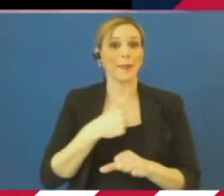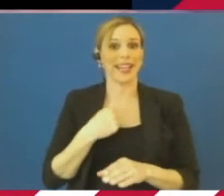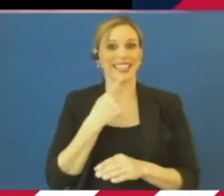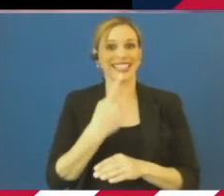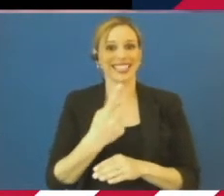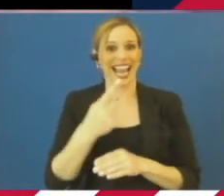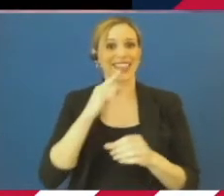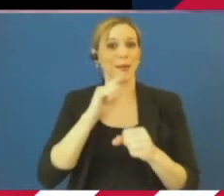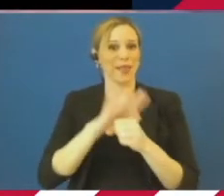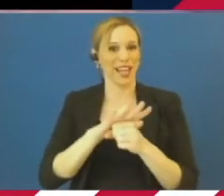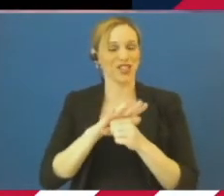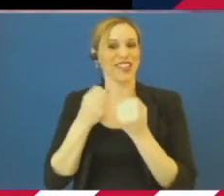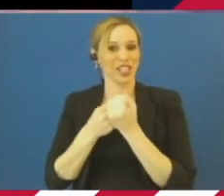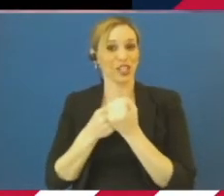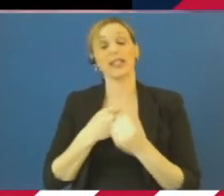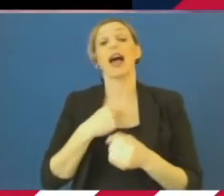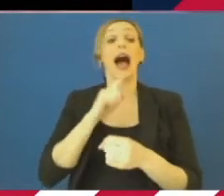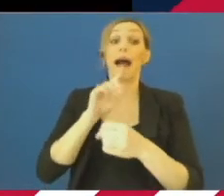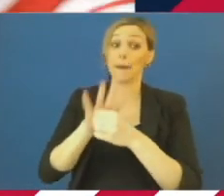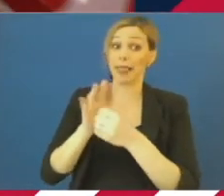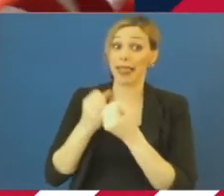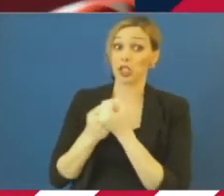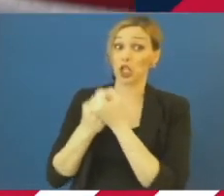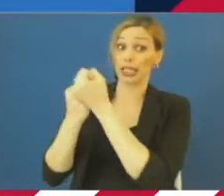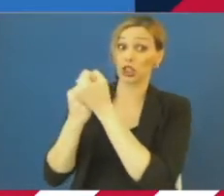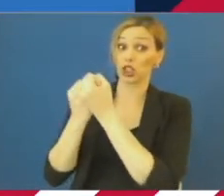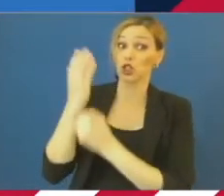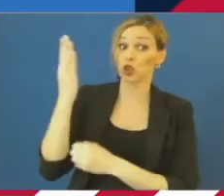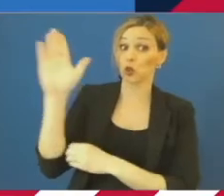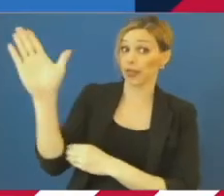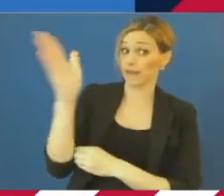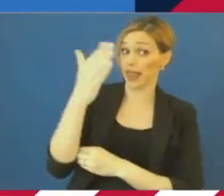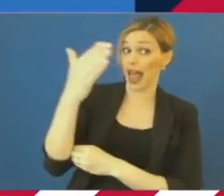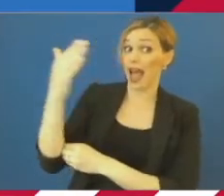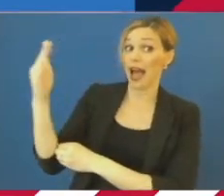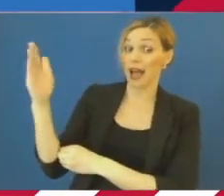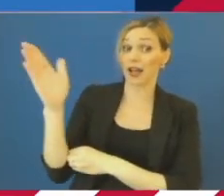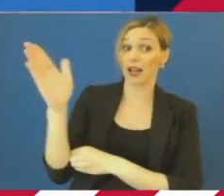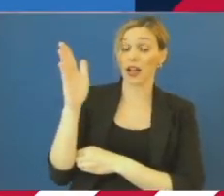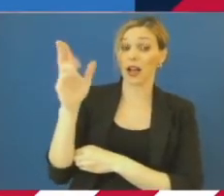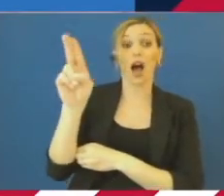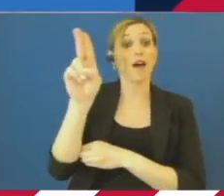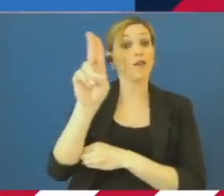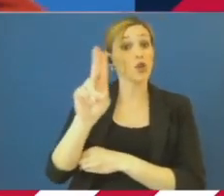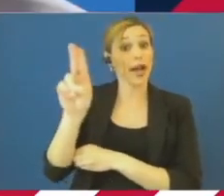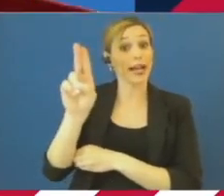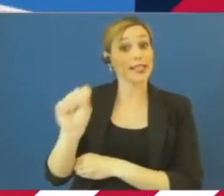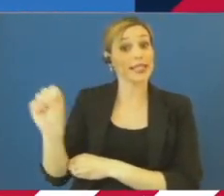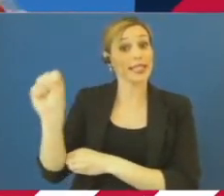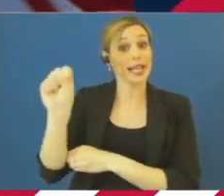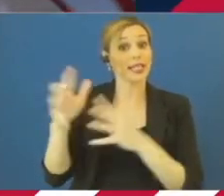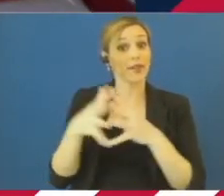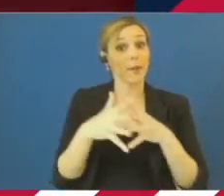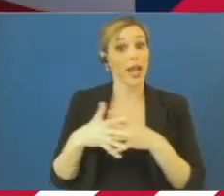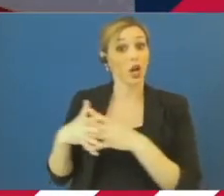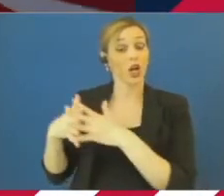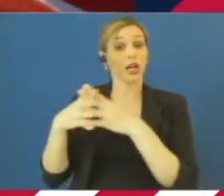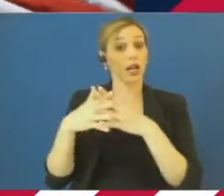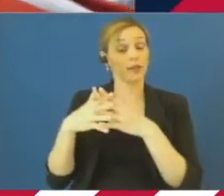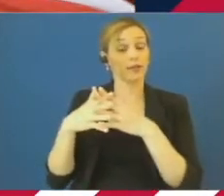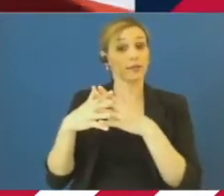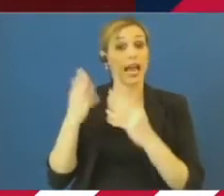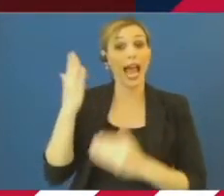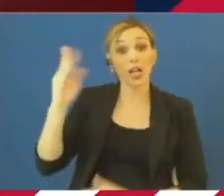I pledge allegiance to the flag of the United States of America and to